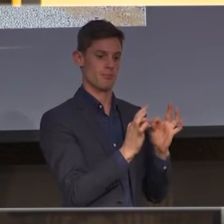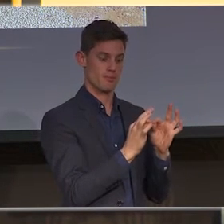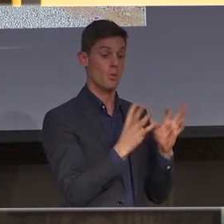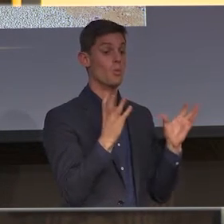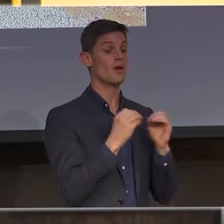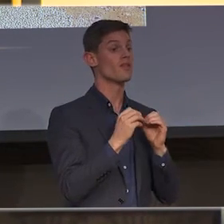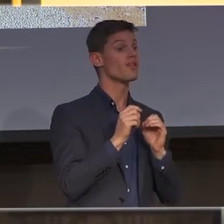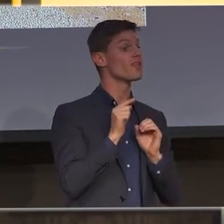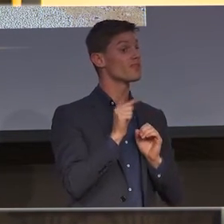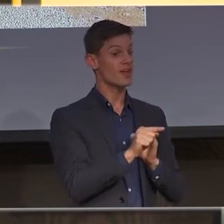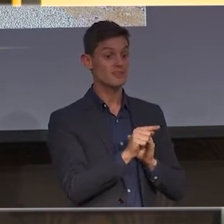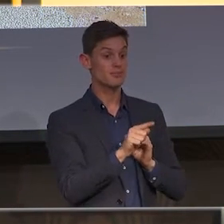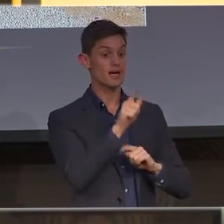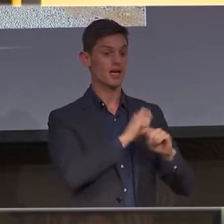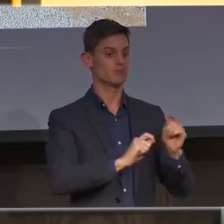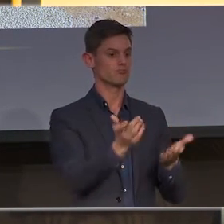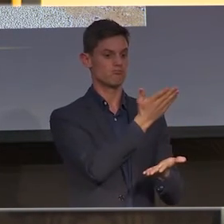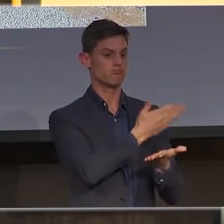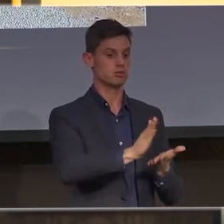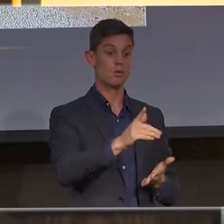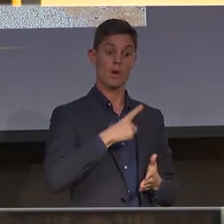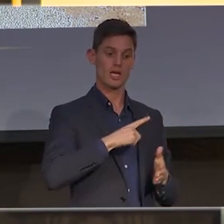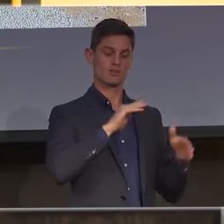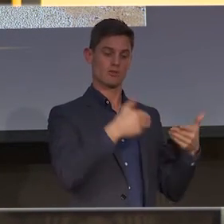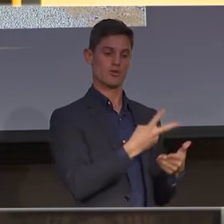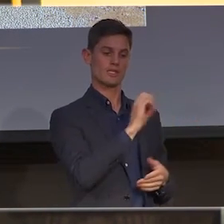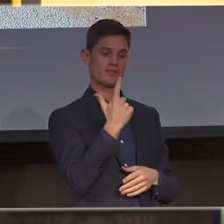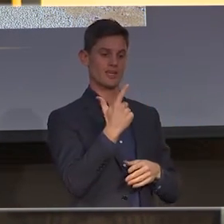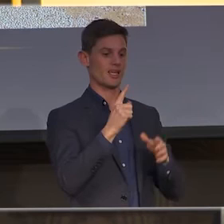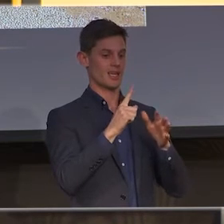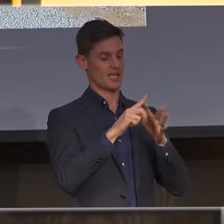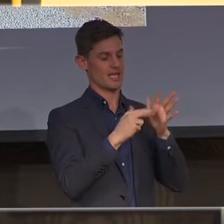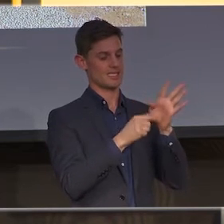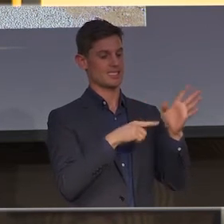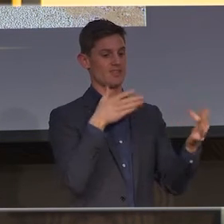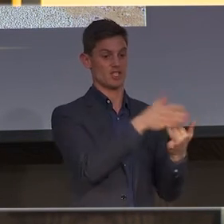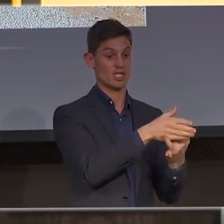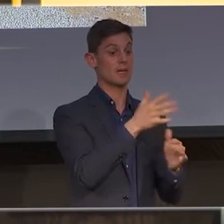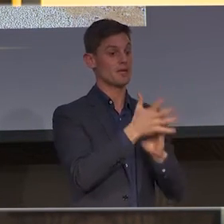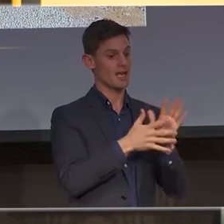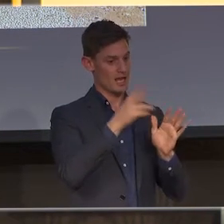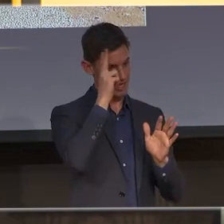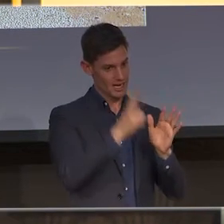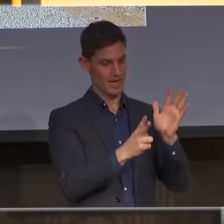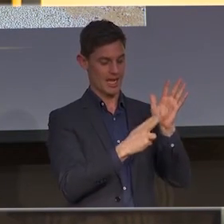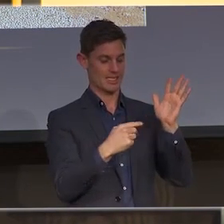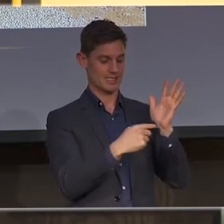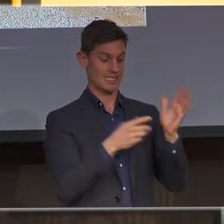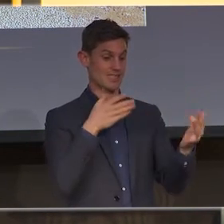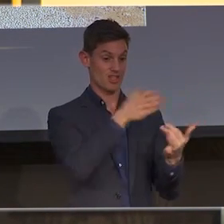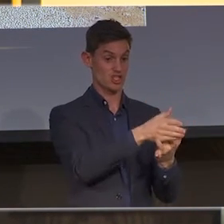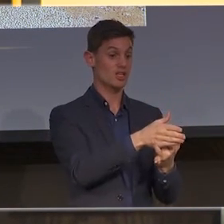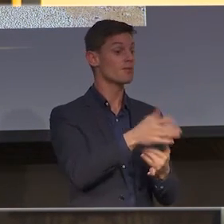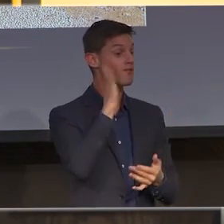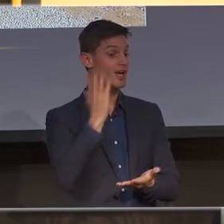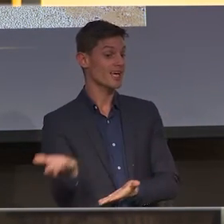null and void with the introduction of the 2007 NT intervention, which shifted the power of Aboriginal lives and land away from individuals